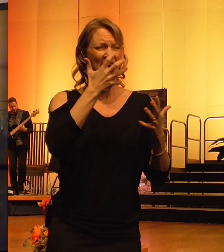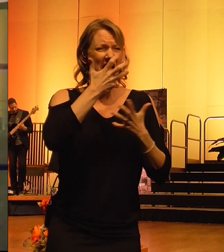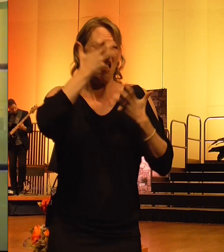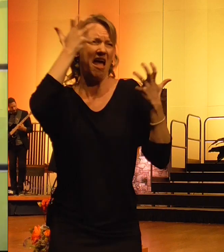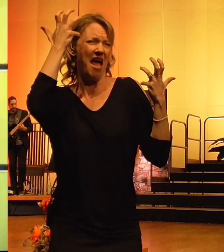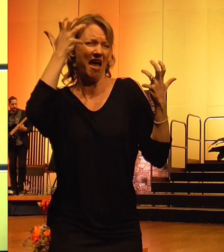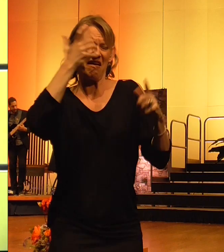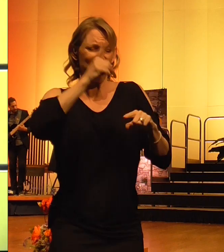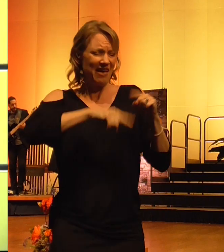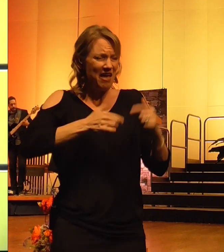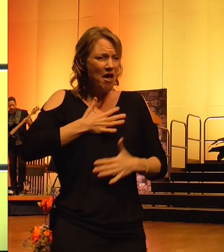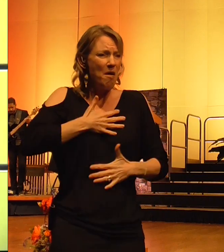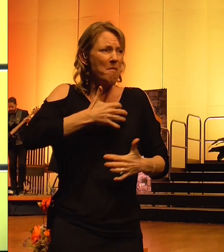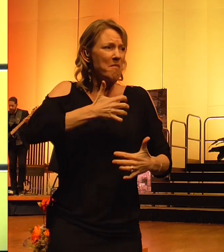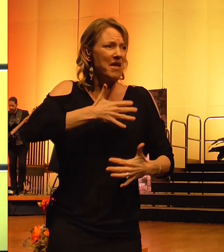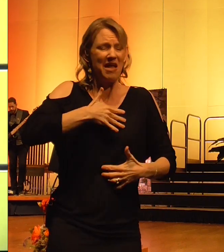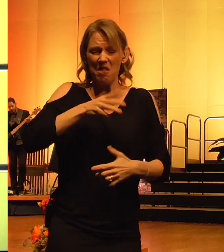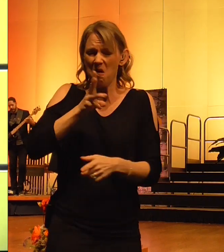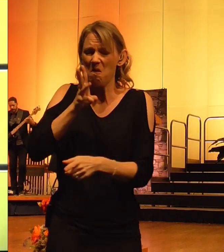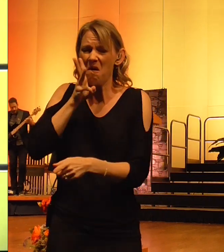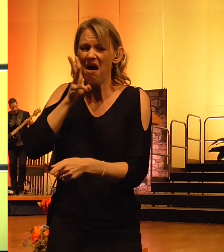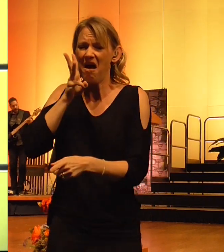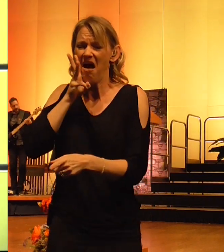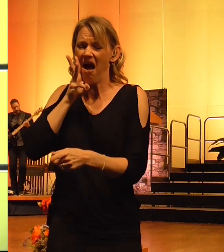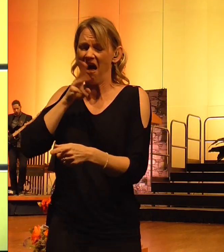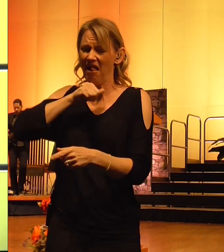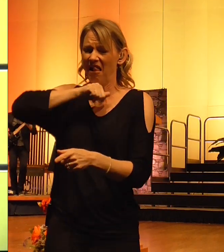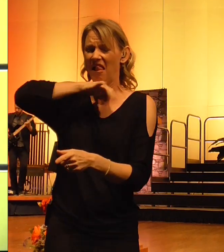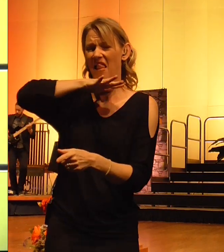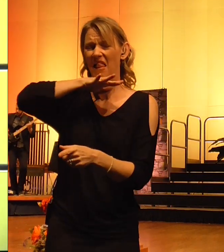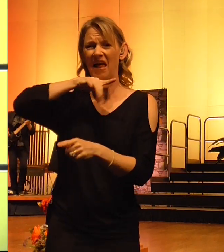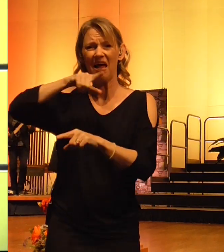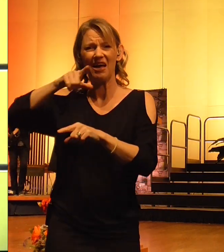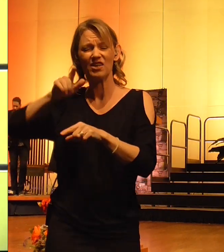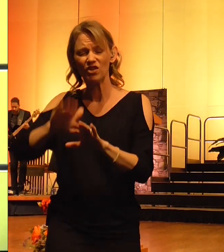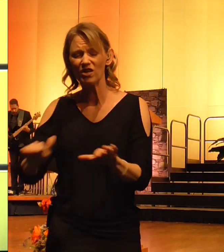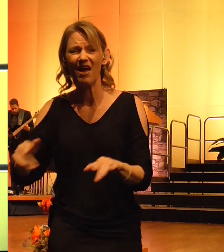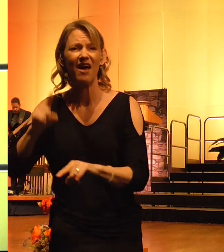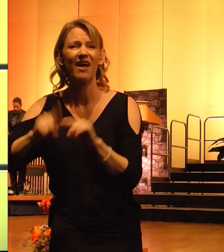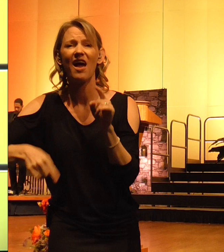breathe, and water our children can't drink.